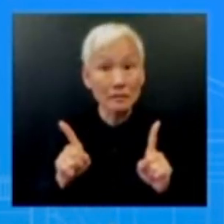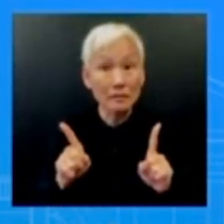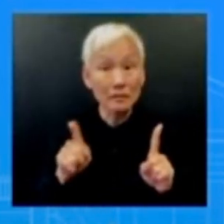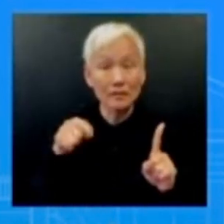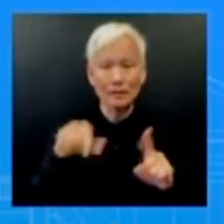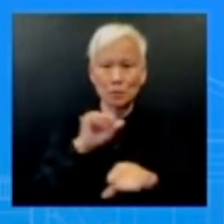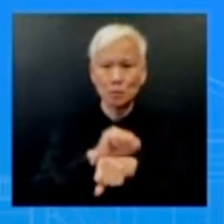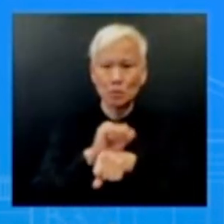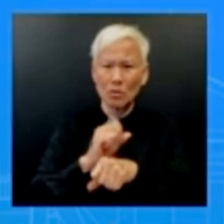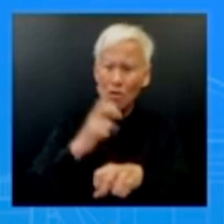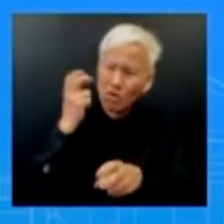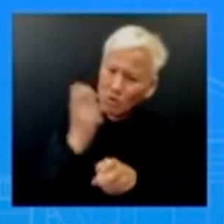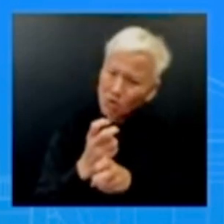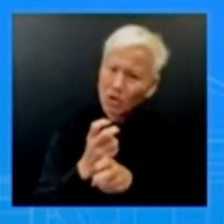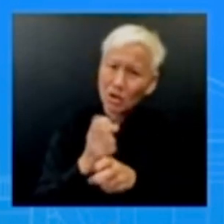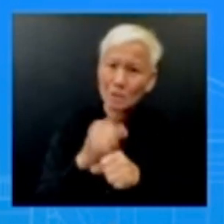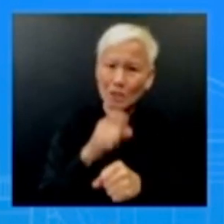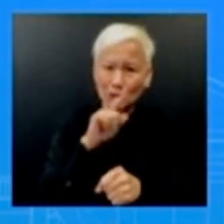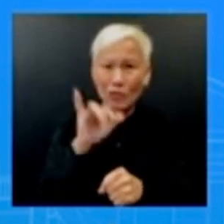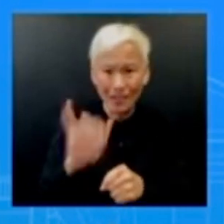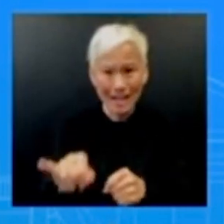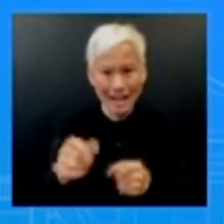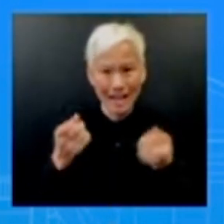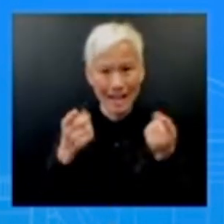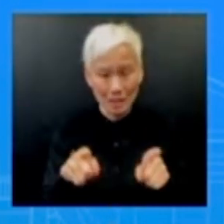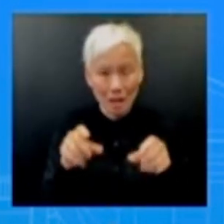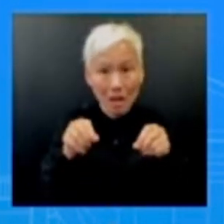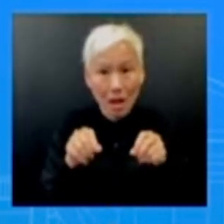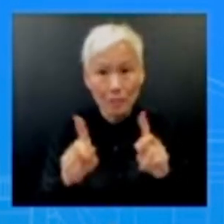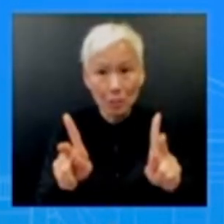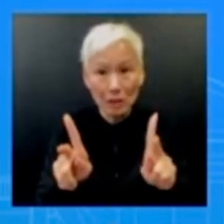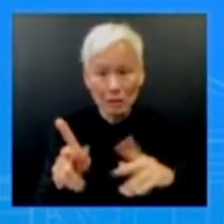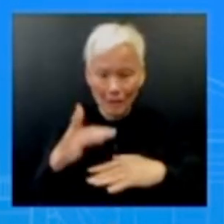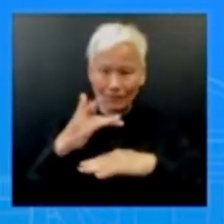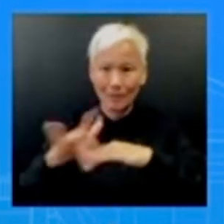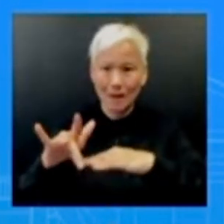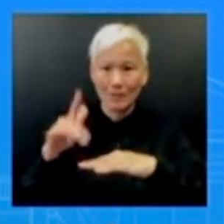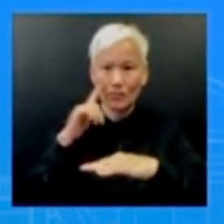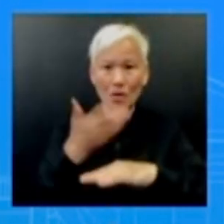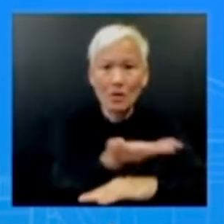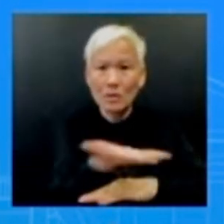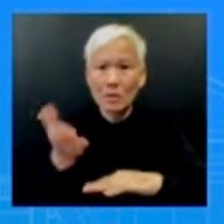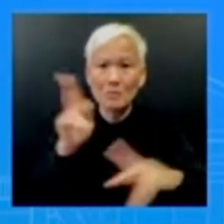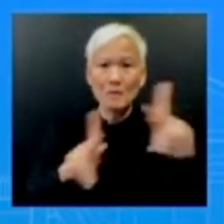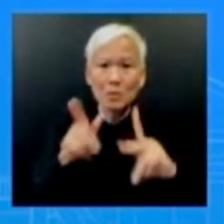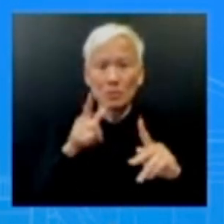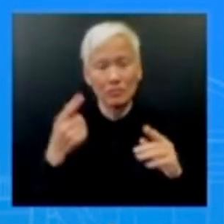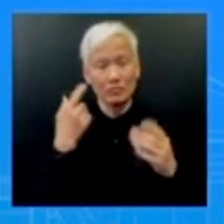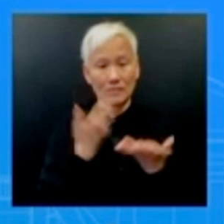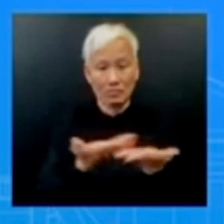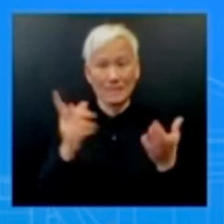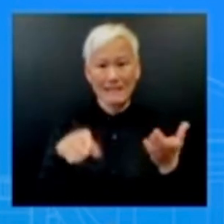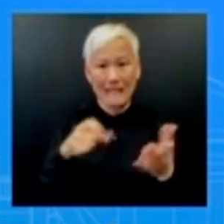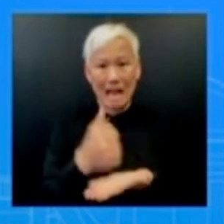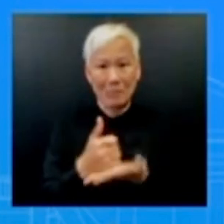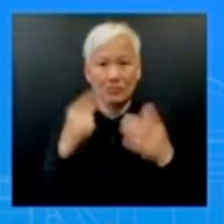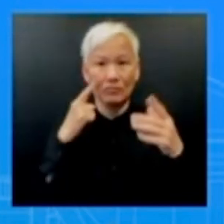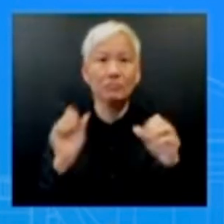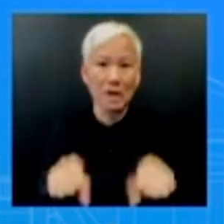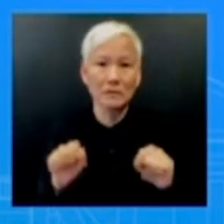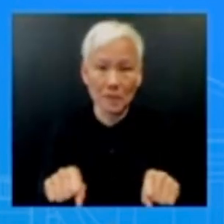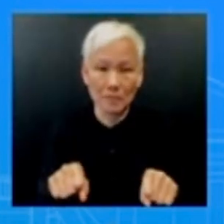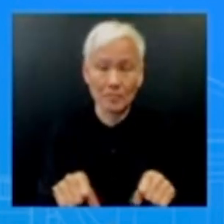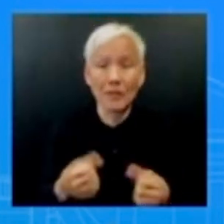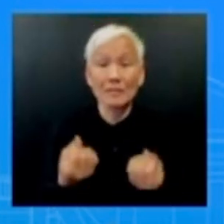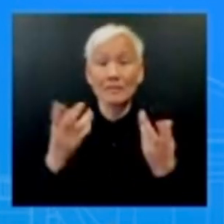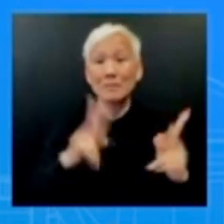many Americans as possible. Now, look, I know in this town a lot of folks don't always agree, right, and don't